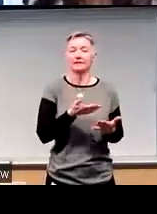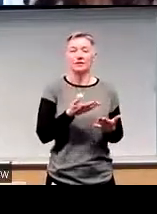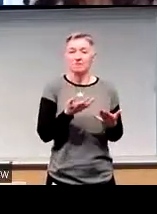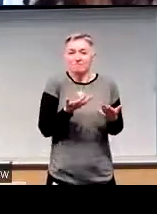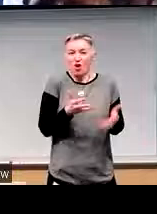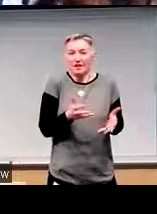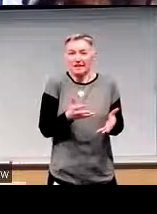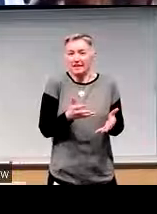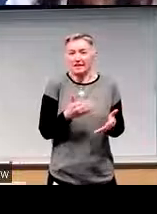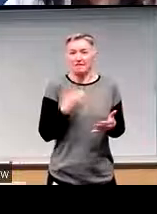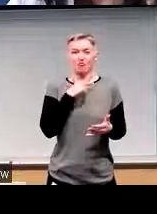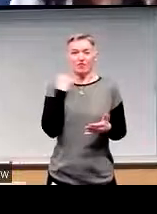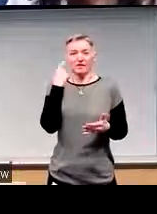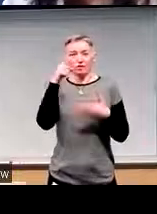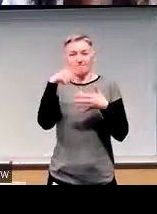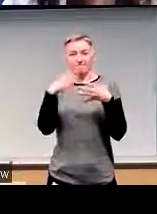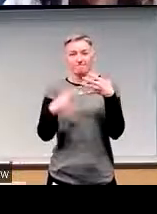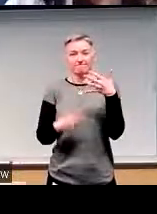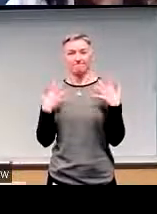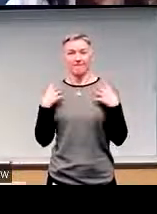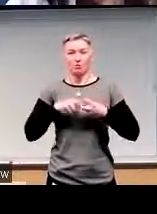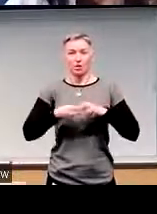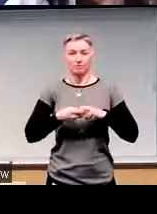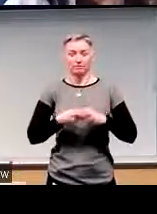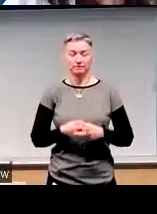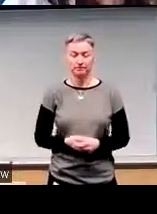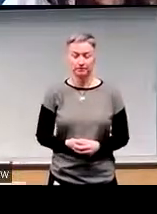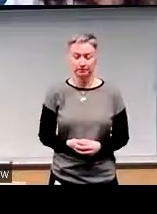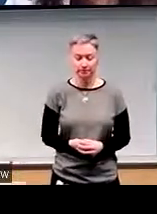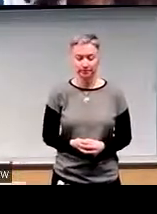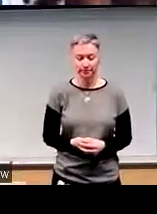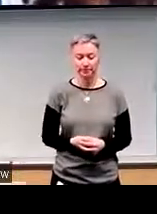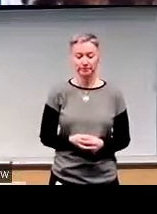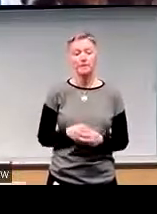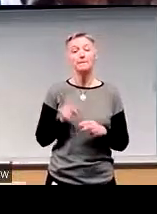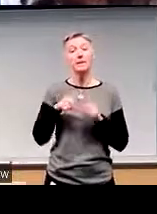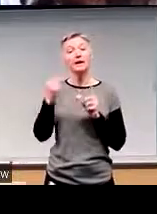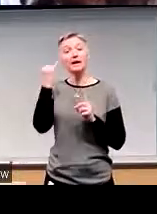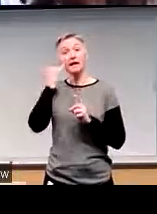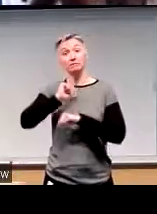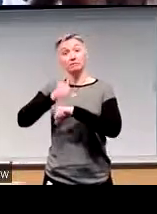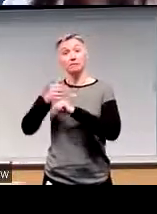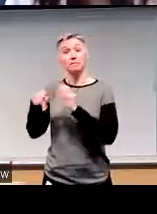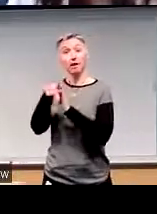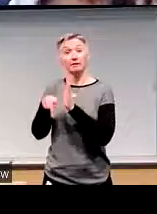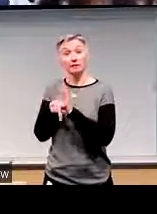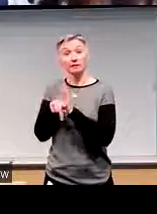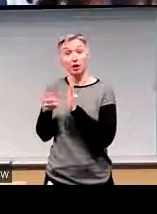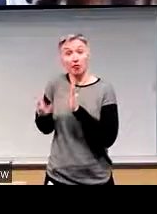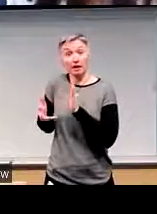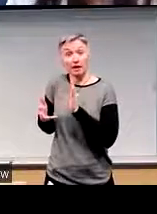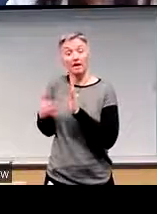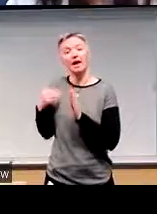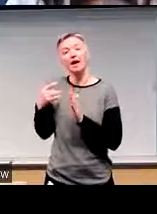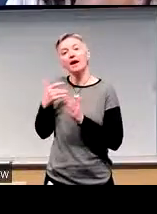the ensuing health problems after the heart attack. But having policies in place should help